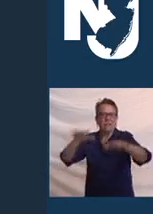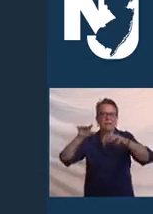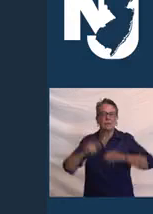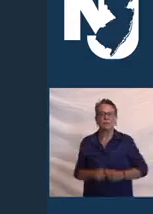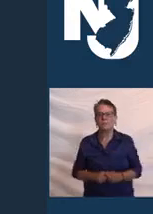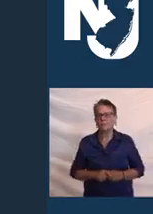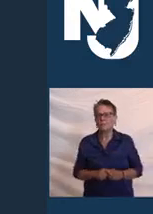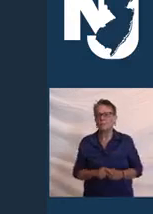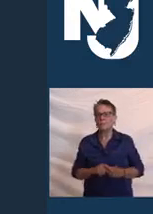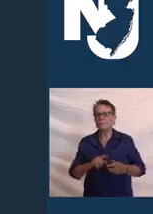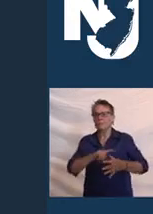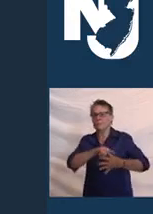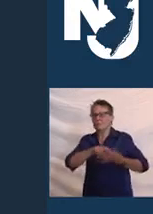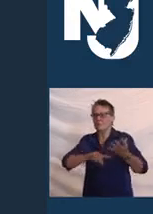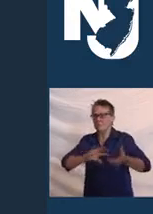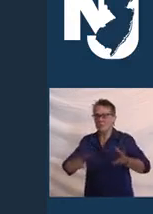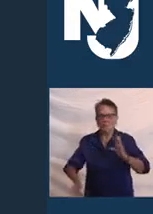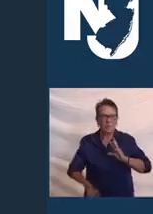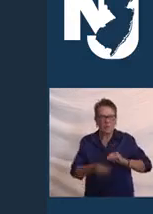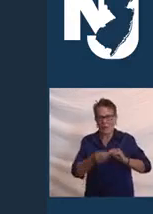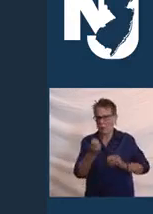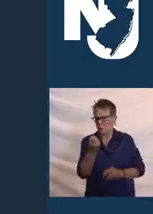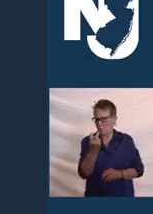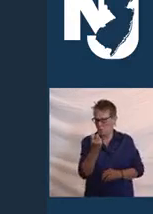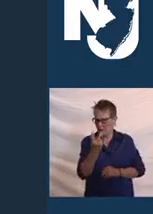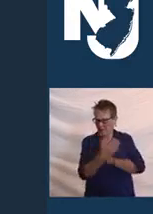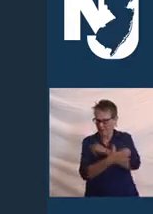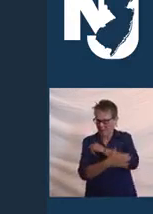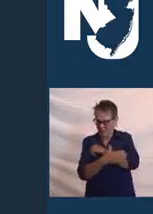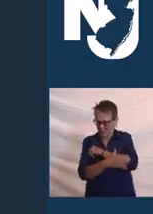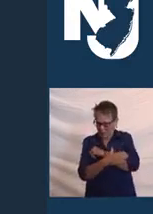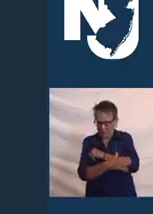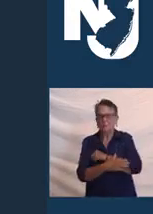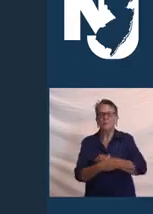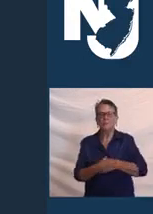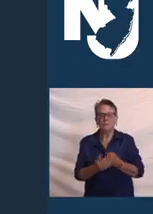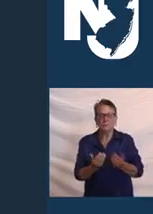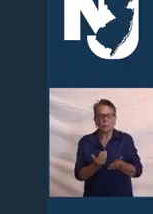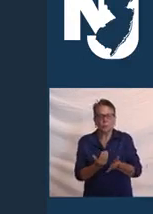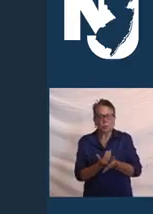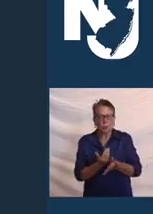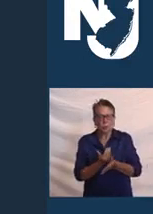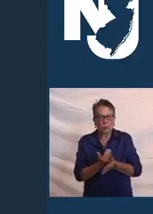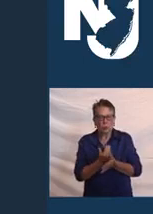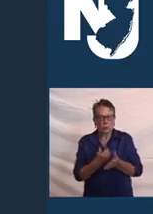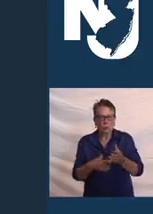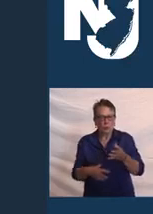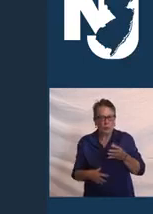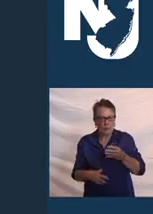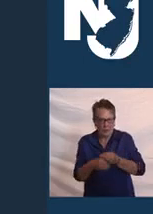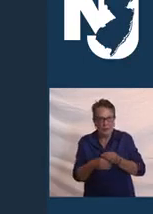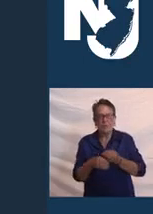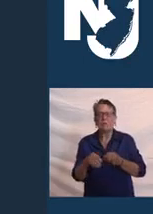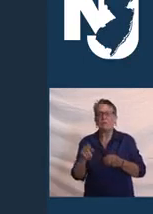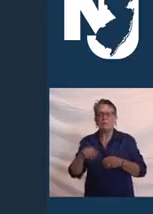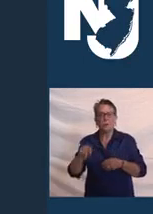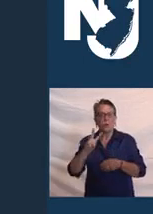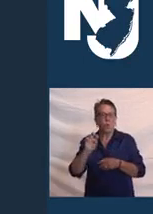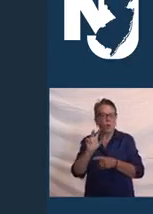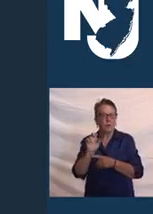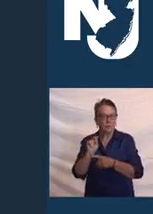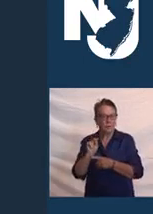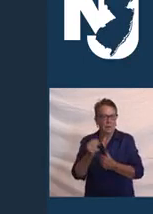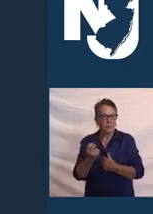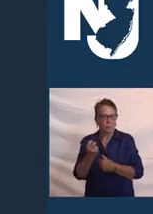of counties where individual homeowners can now apply through FEMA for direct financial assistance to repair damages to